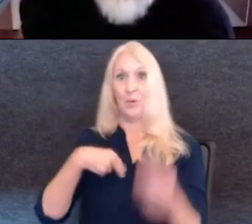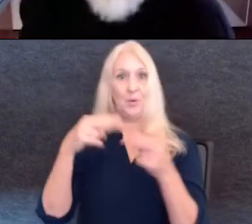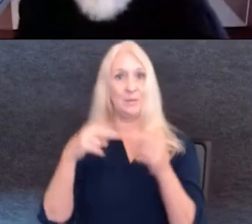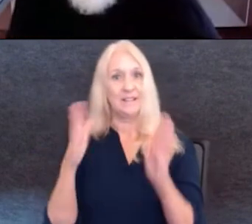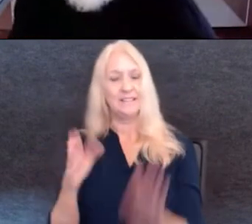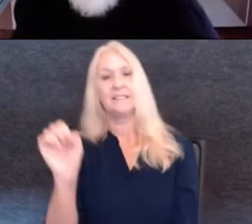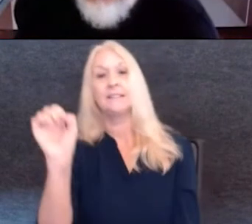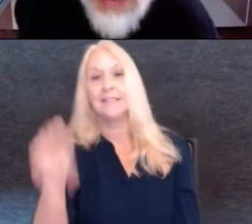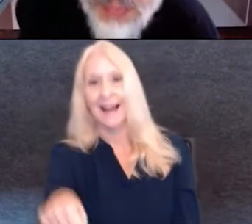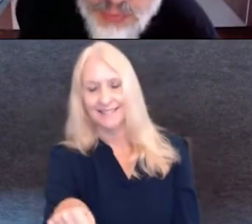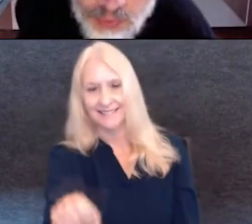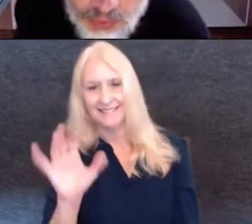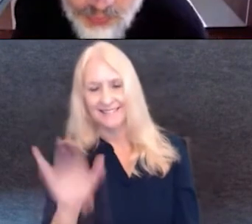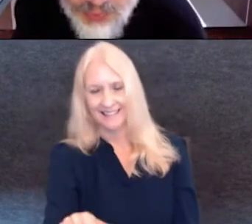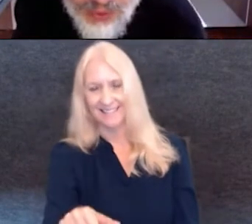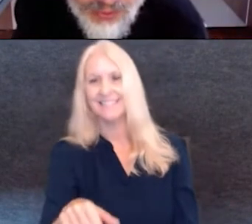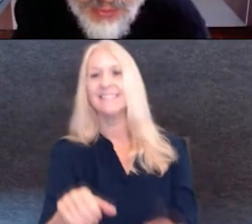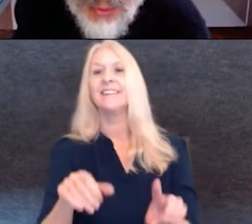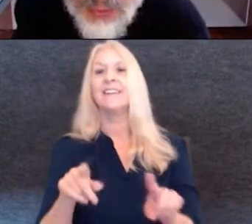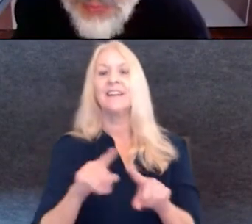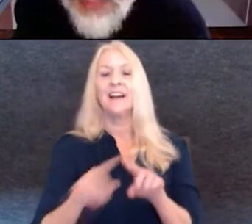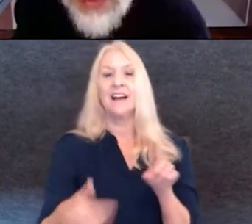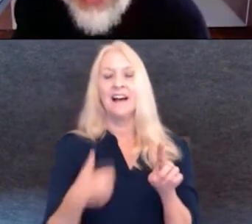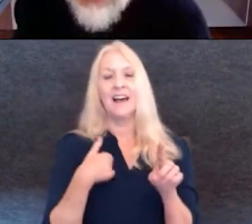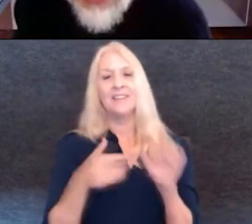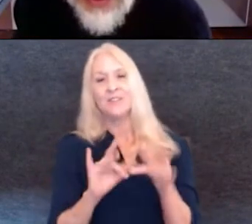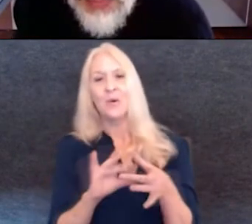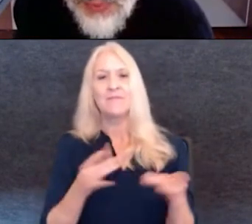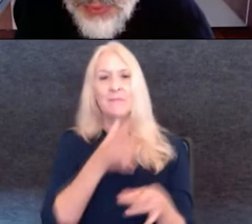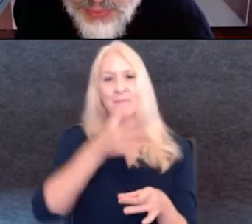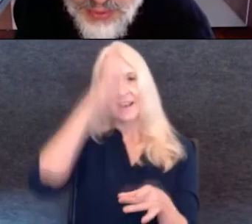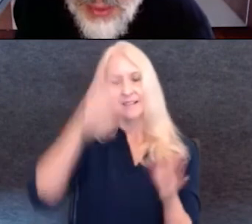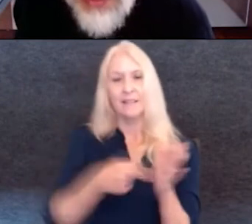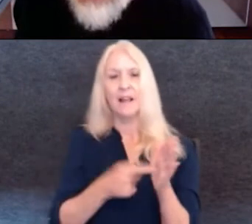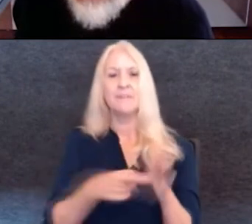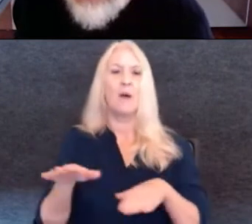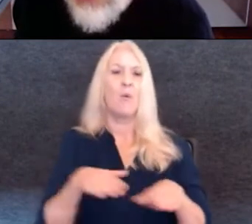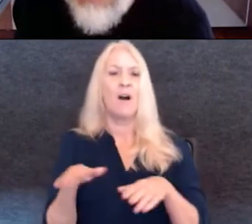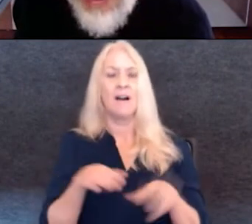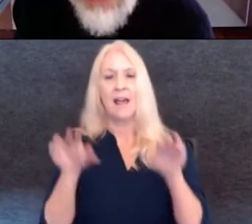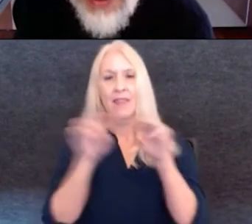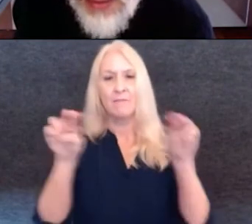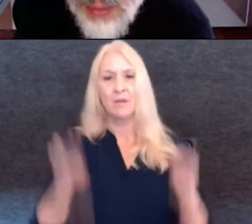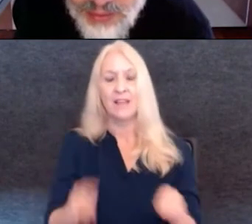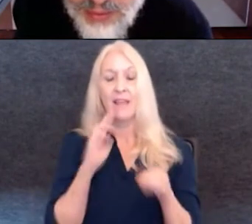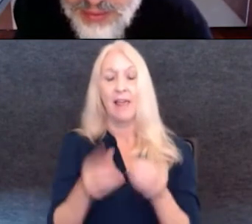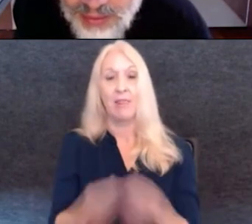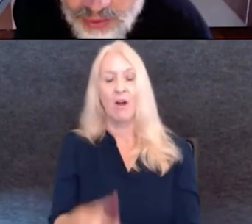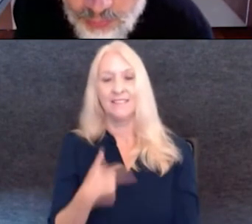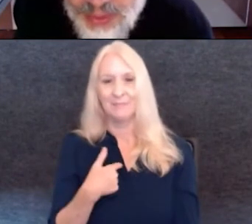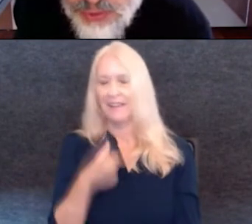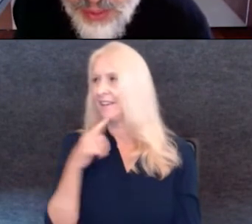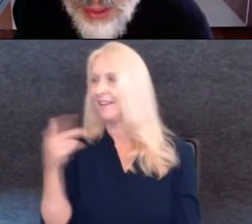So I have some stories from my parents that sometimes I got lost in the museums, and they actually find me